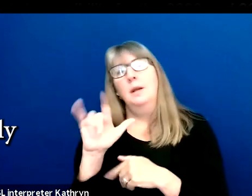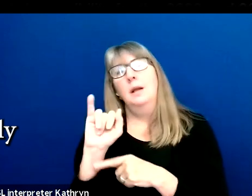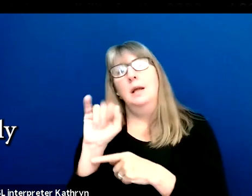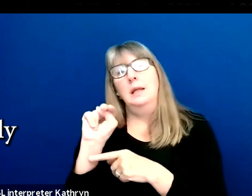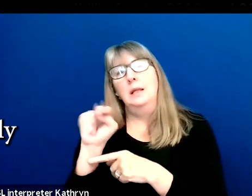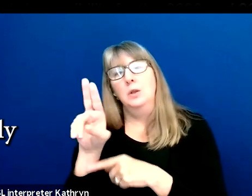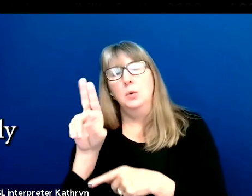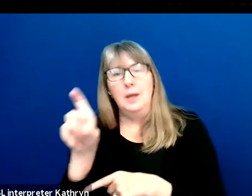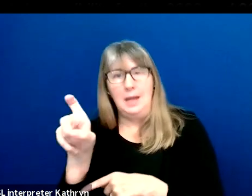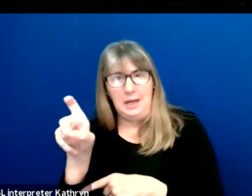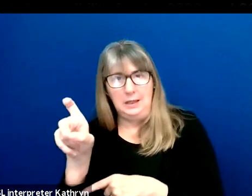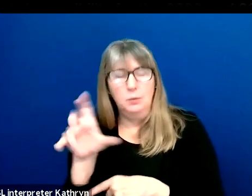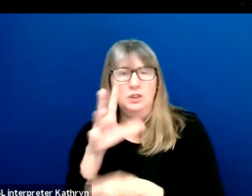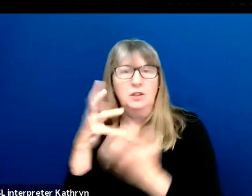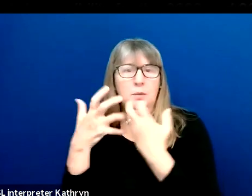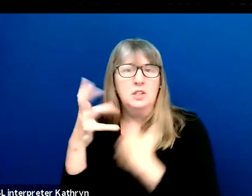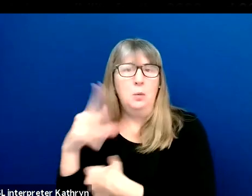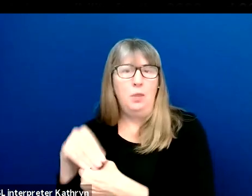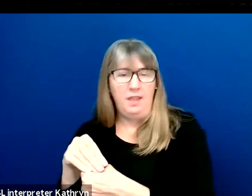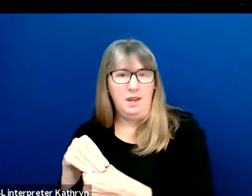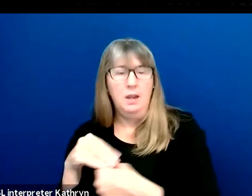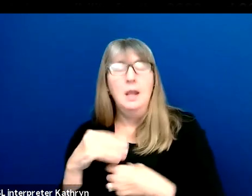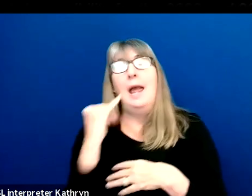a virtual machine within it. And if I